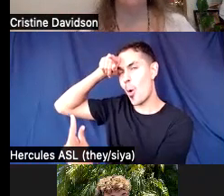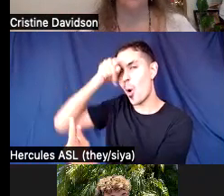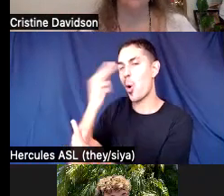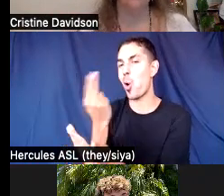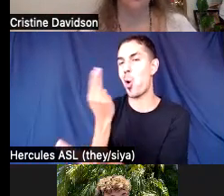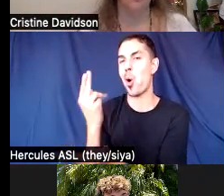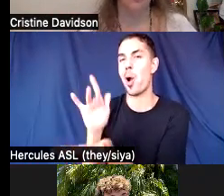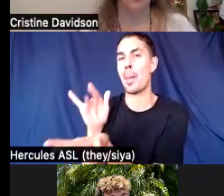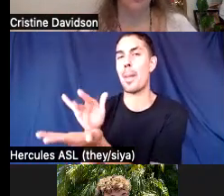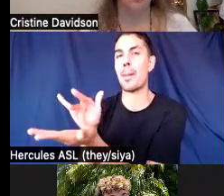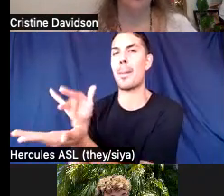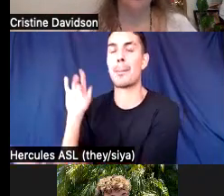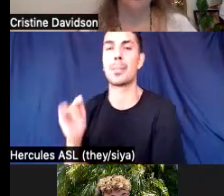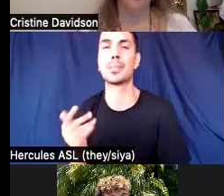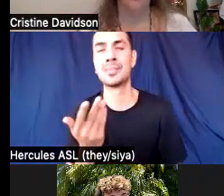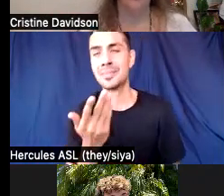that's helpful.